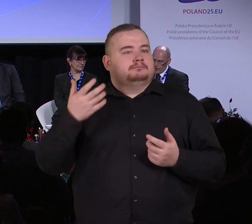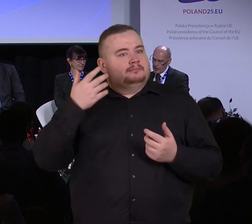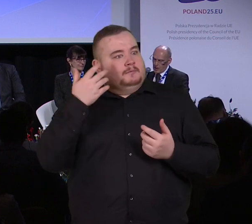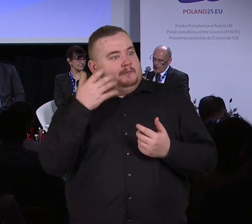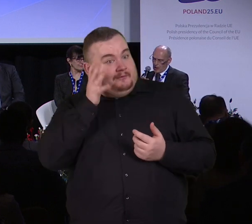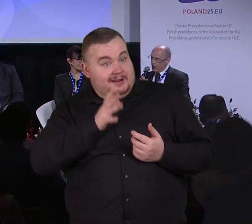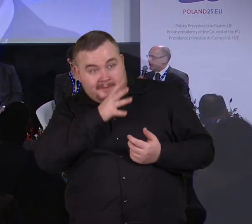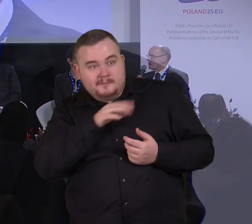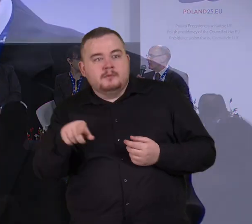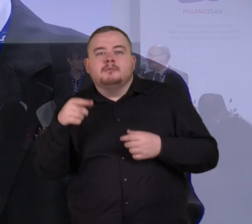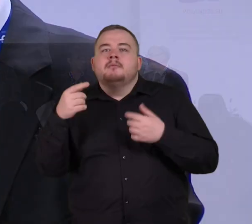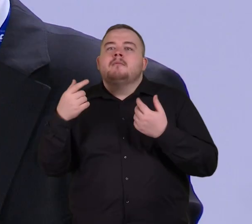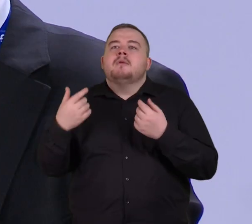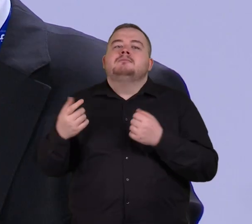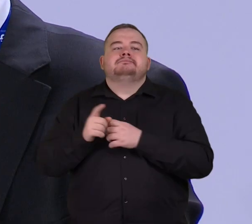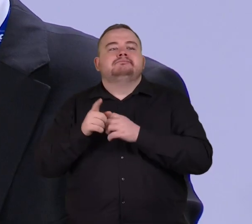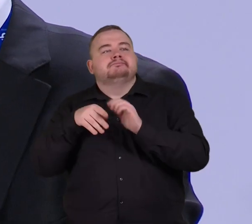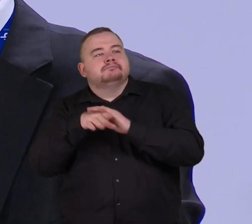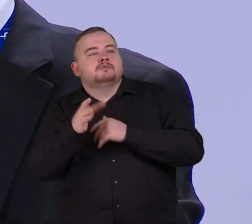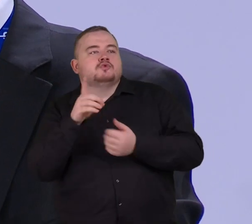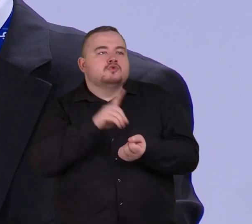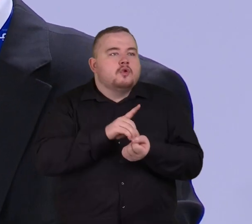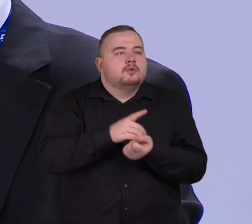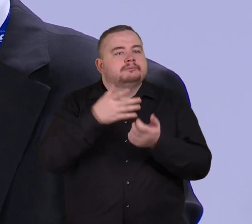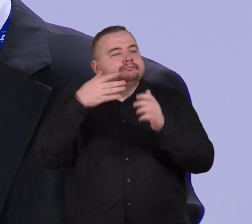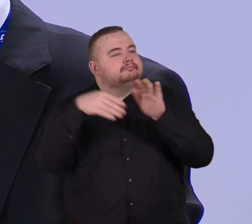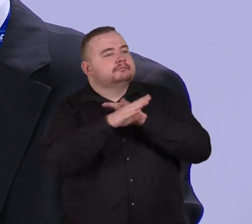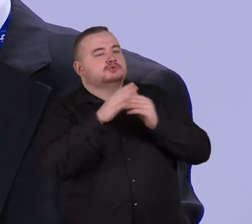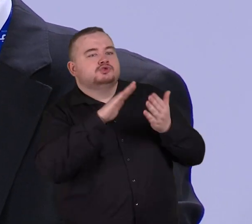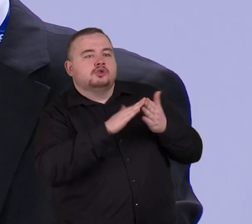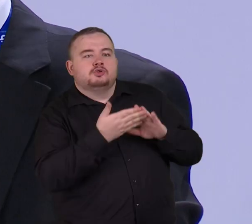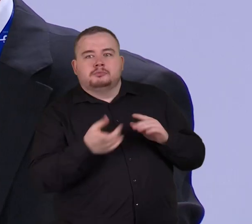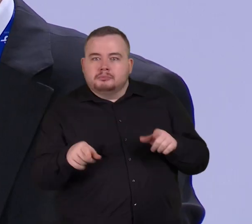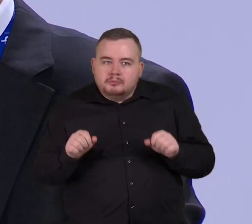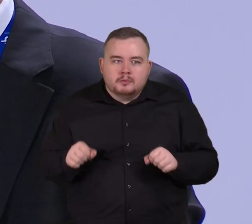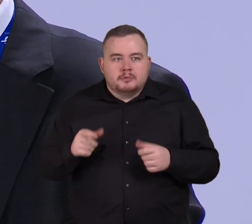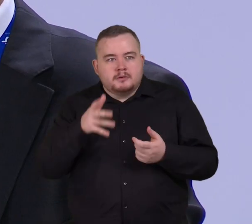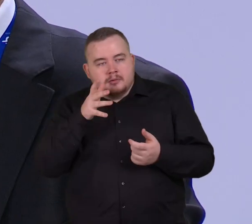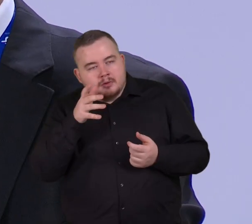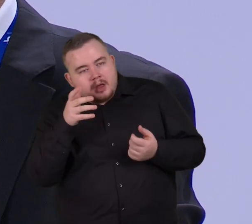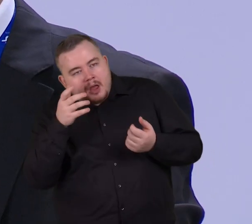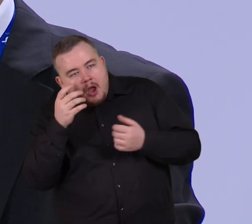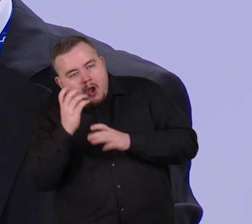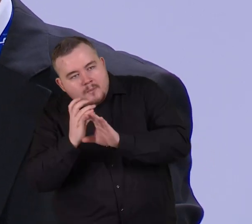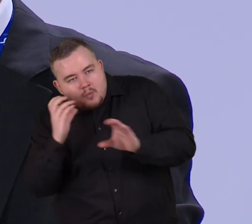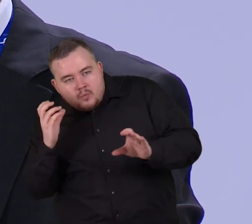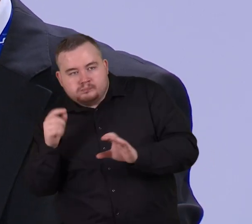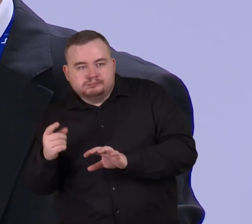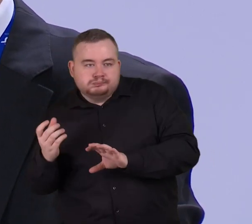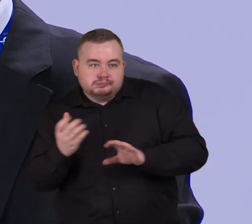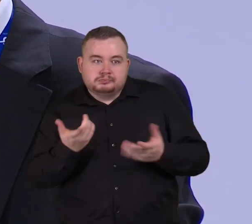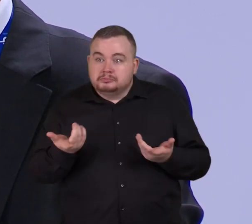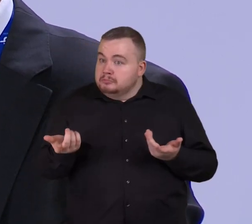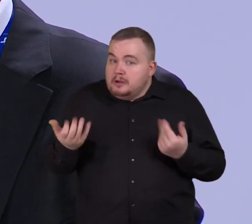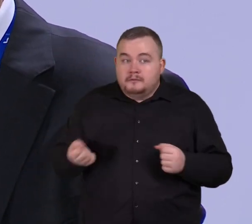Saxony. On NUTS 2 level, we have 3 regions as more developed regions,